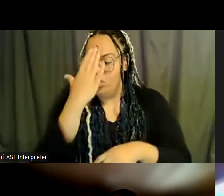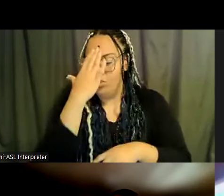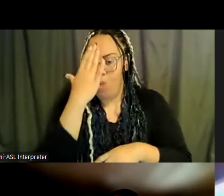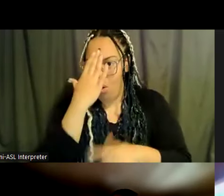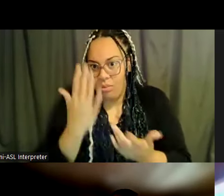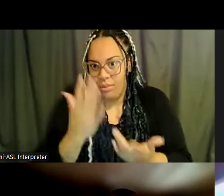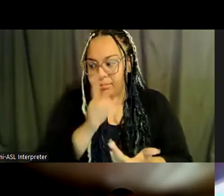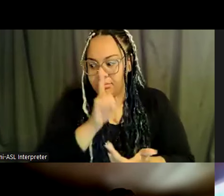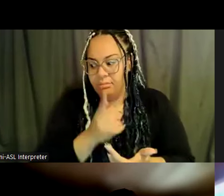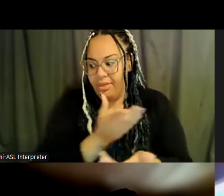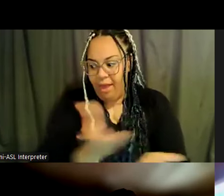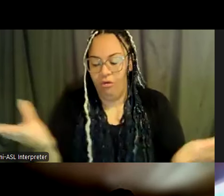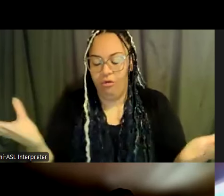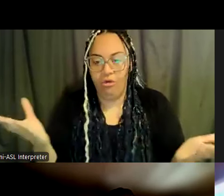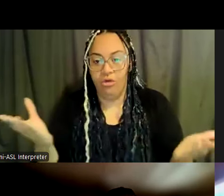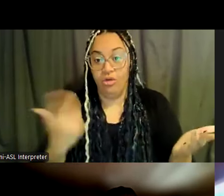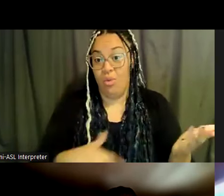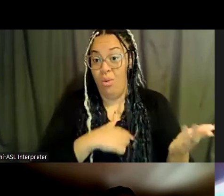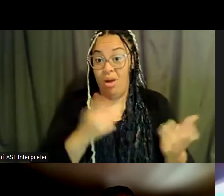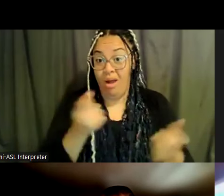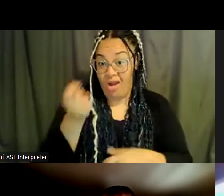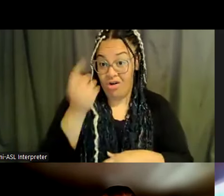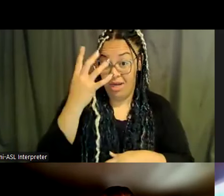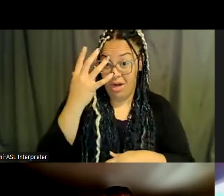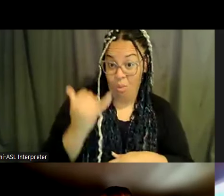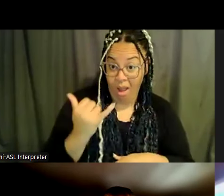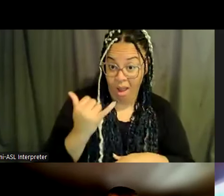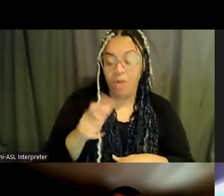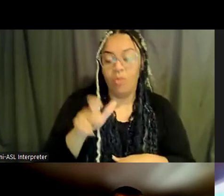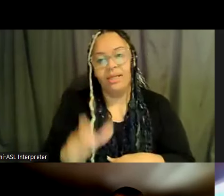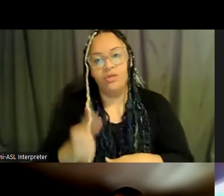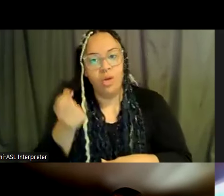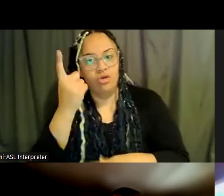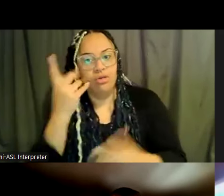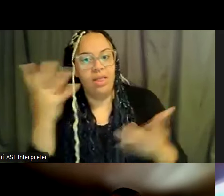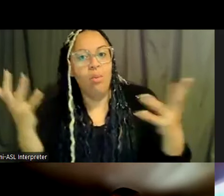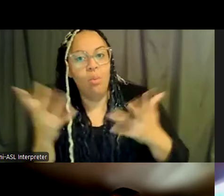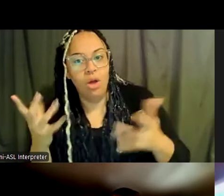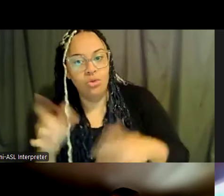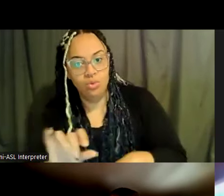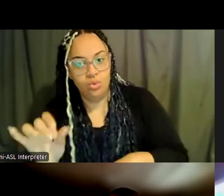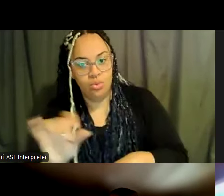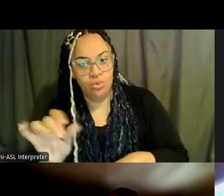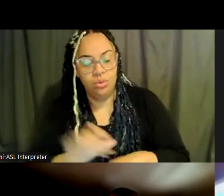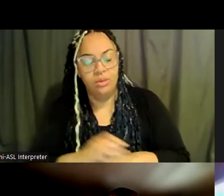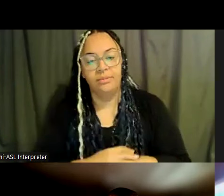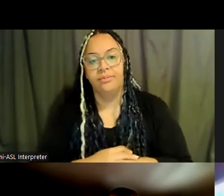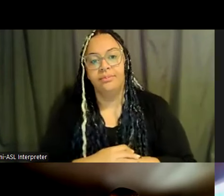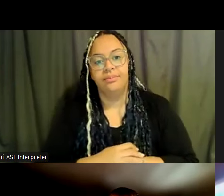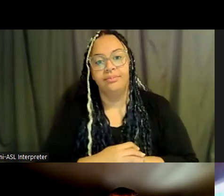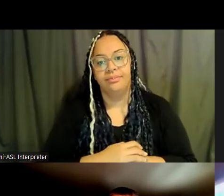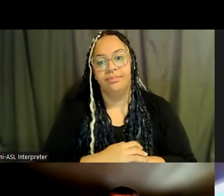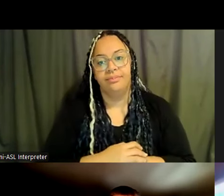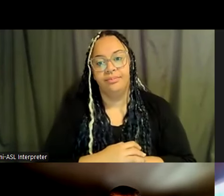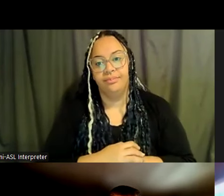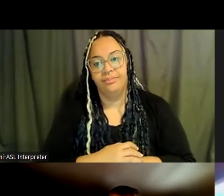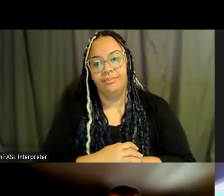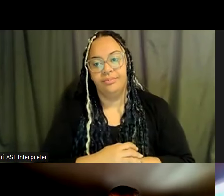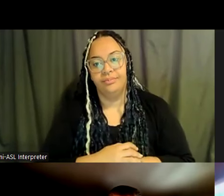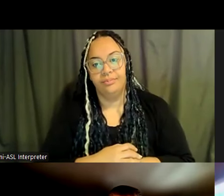to, while we're understanding the why, we really need to understand the what as means matters. That's it. All right, next slide.